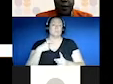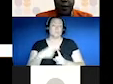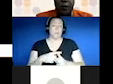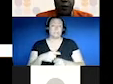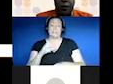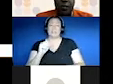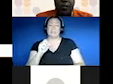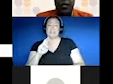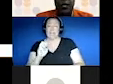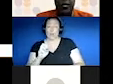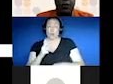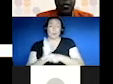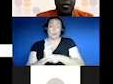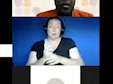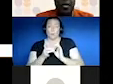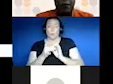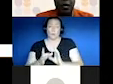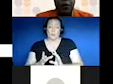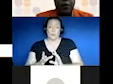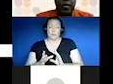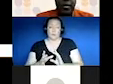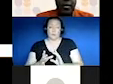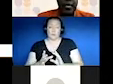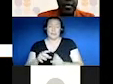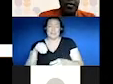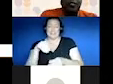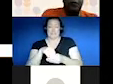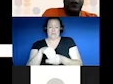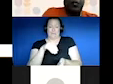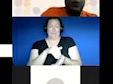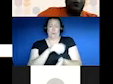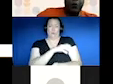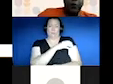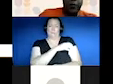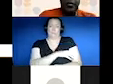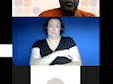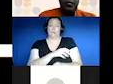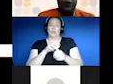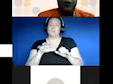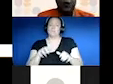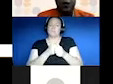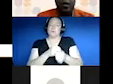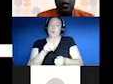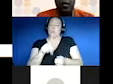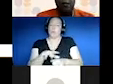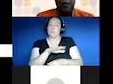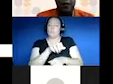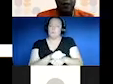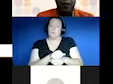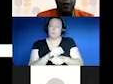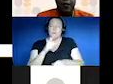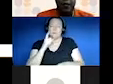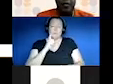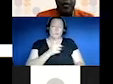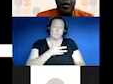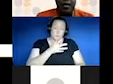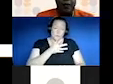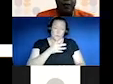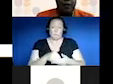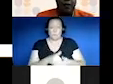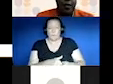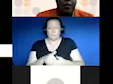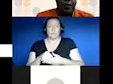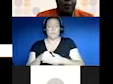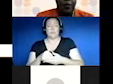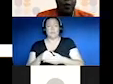coordinator is located within a medical clinic and does follow-up appointments for mother, baby,